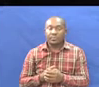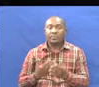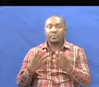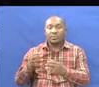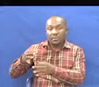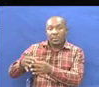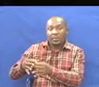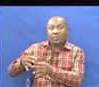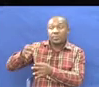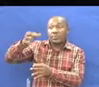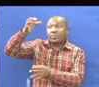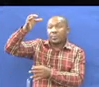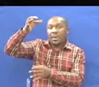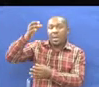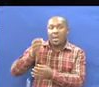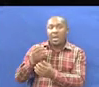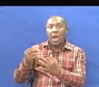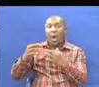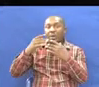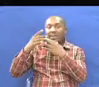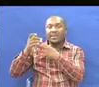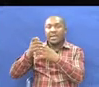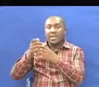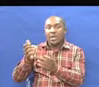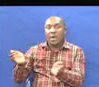This is oxygen gas collected.